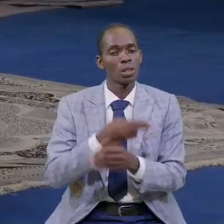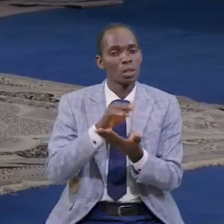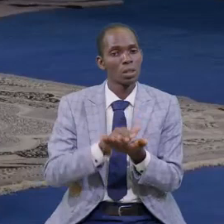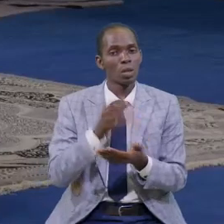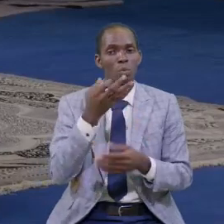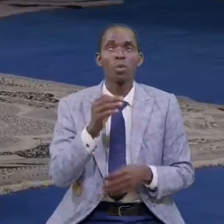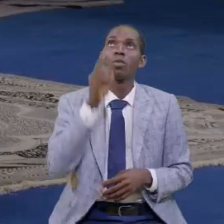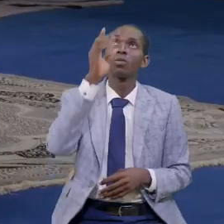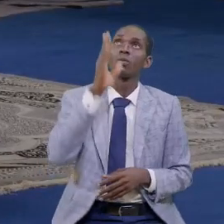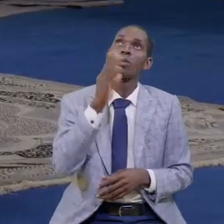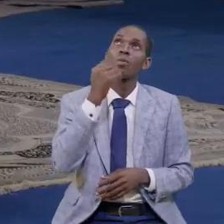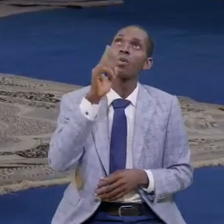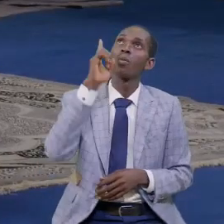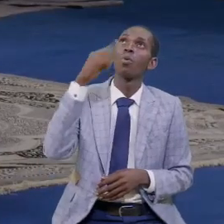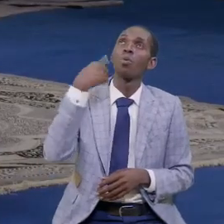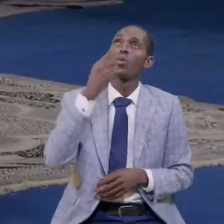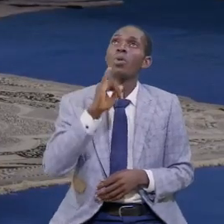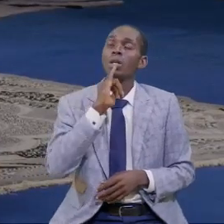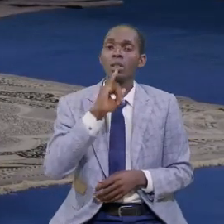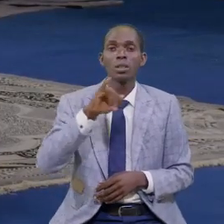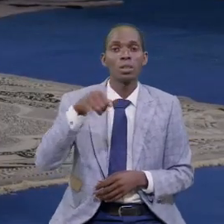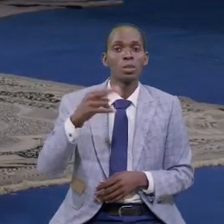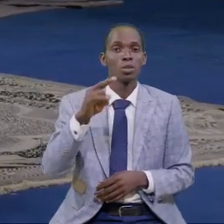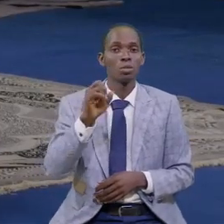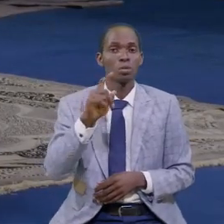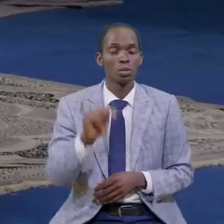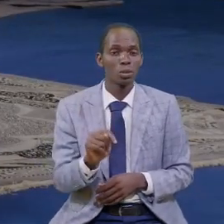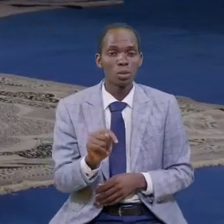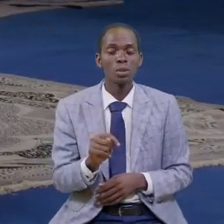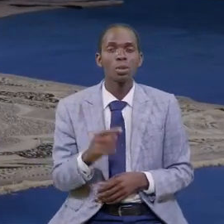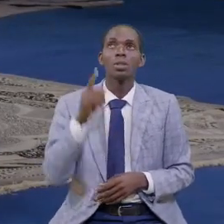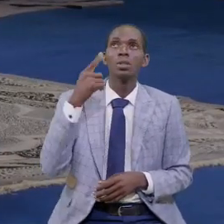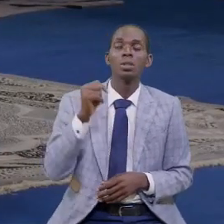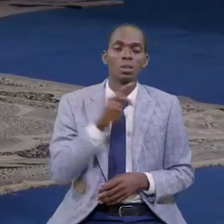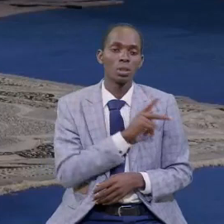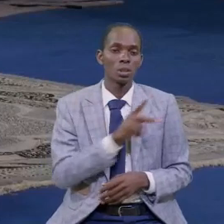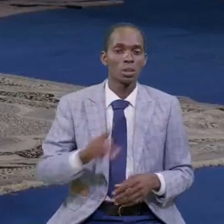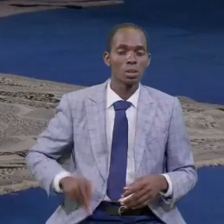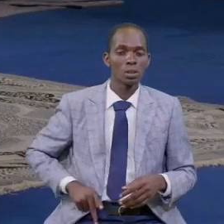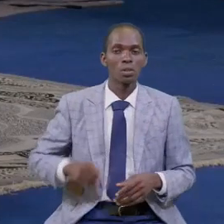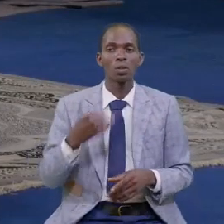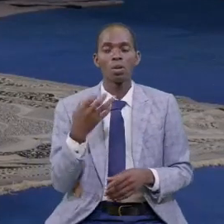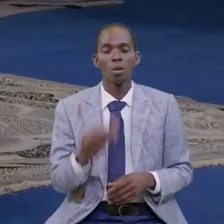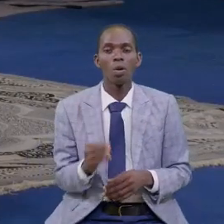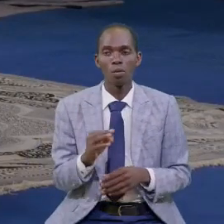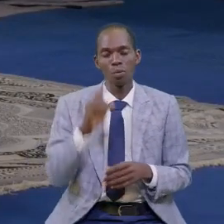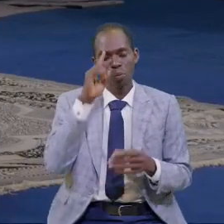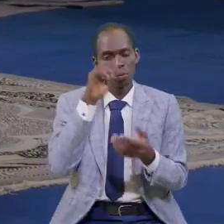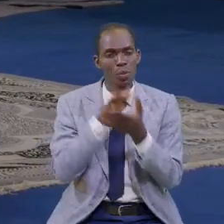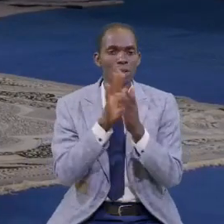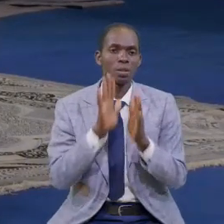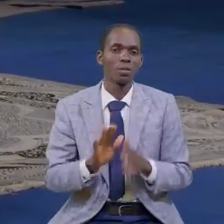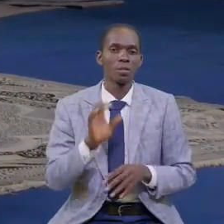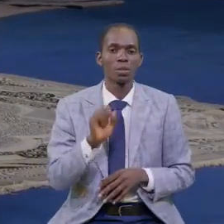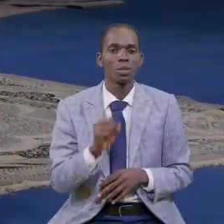just, is the one who is the King of saints. It says in verse